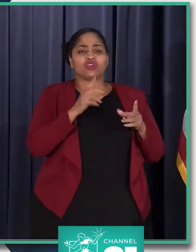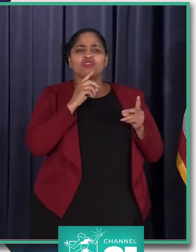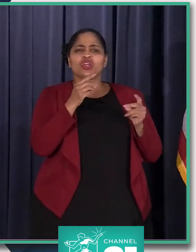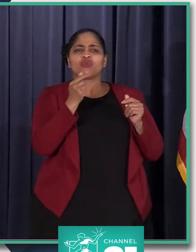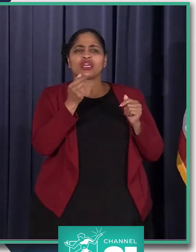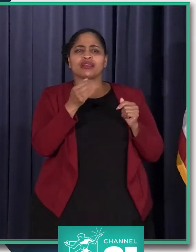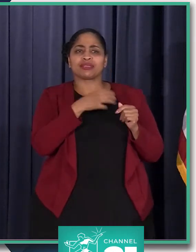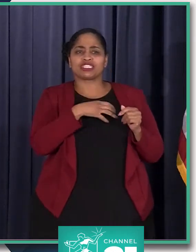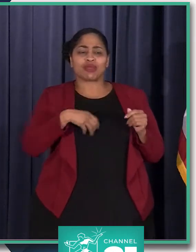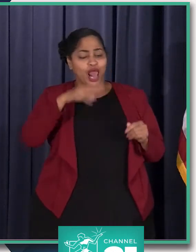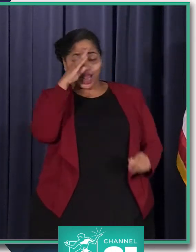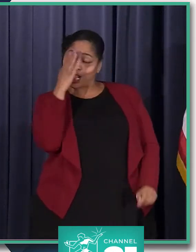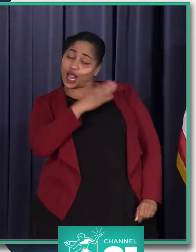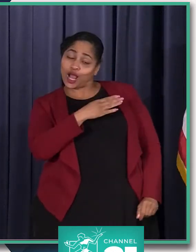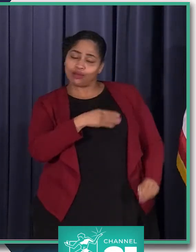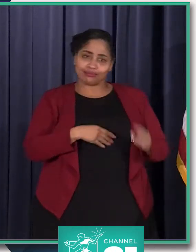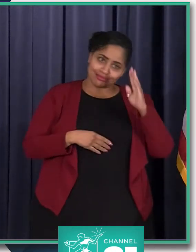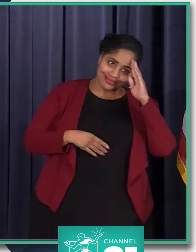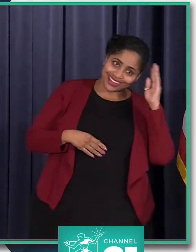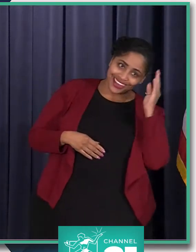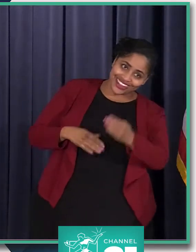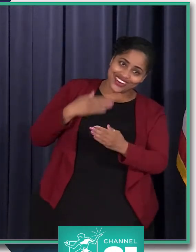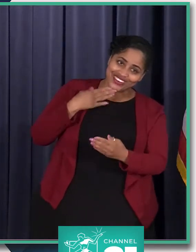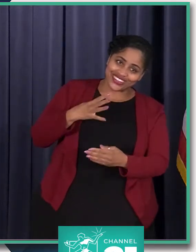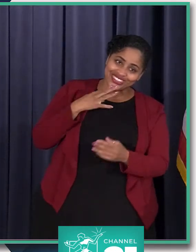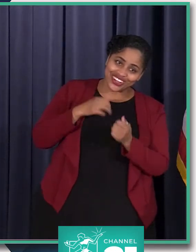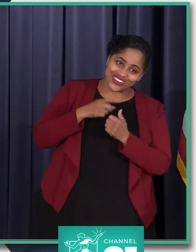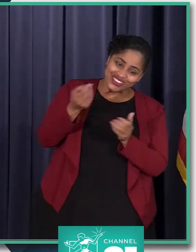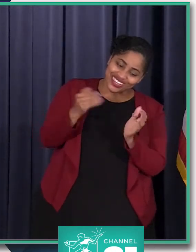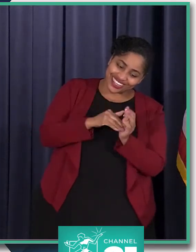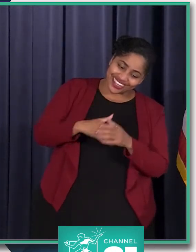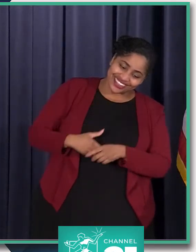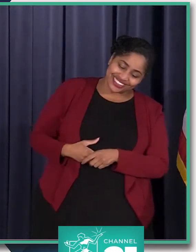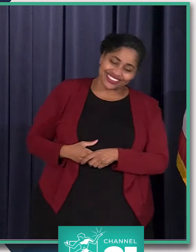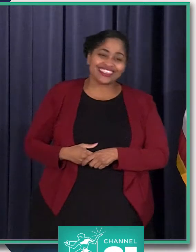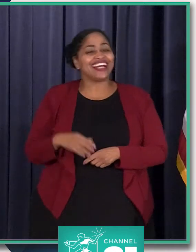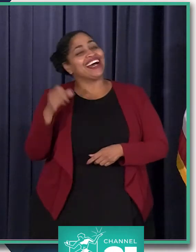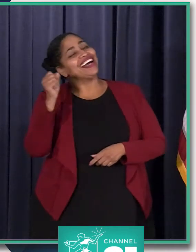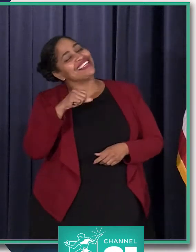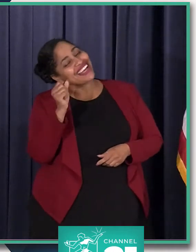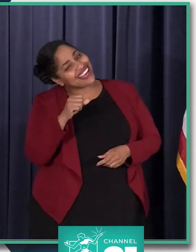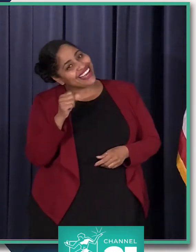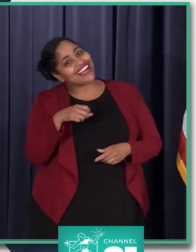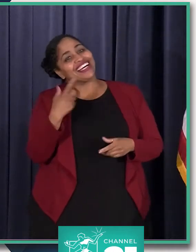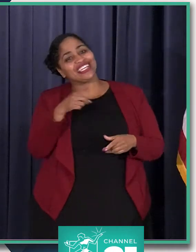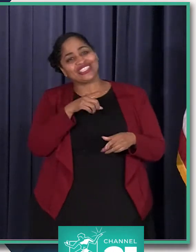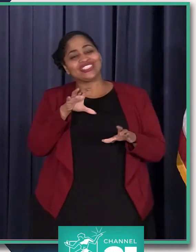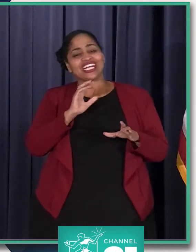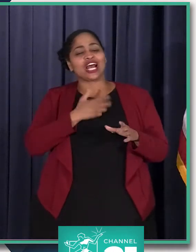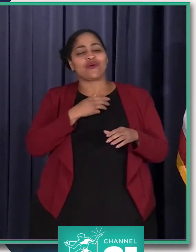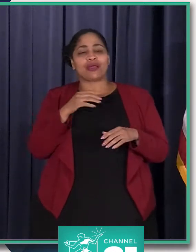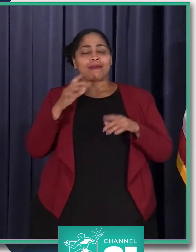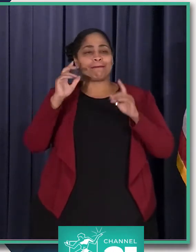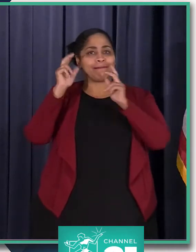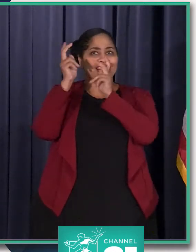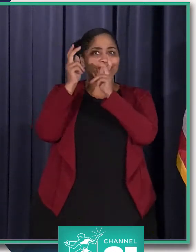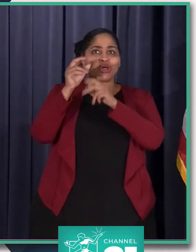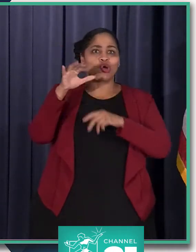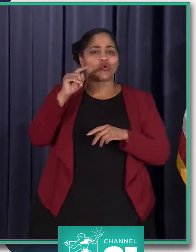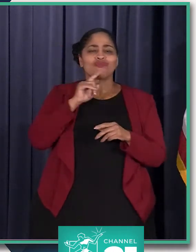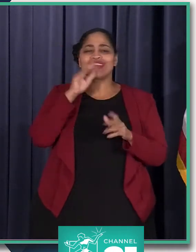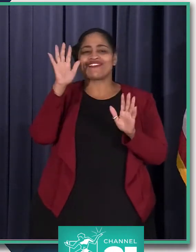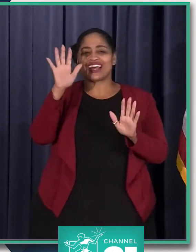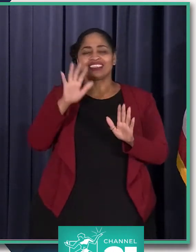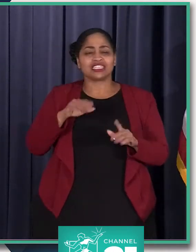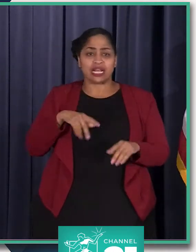Mr. Mayor. Hello. Hello. Good to talk to you again. Yeah, you guys did our basketball court. It was fantastic.